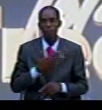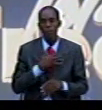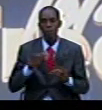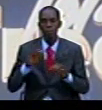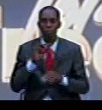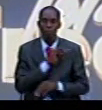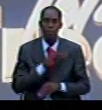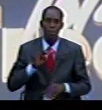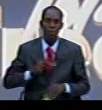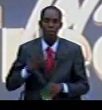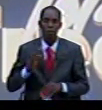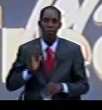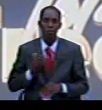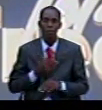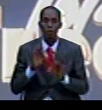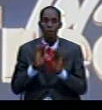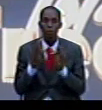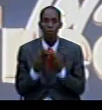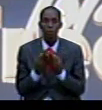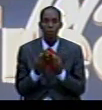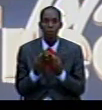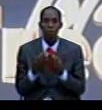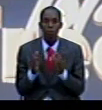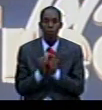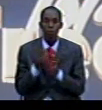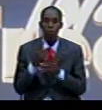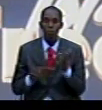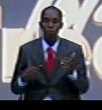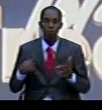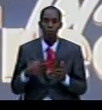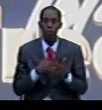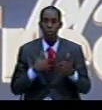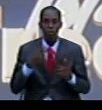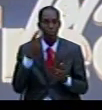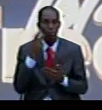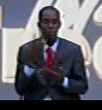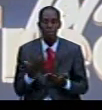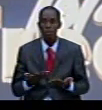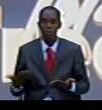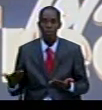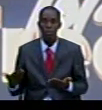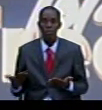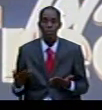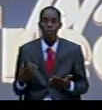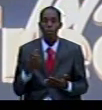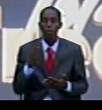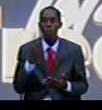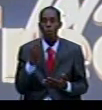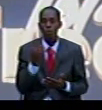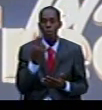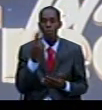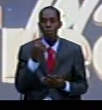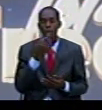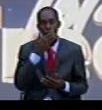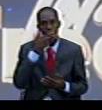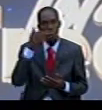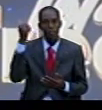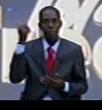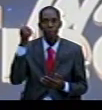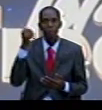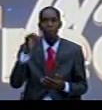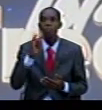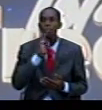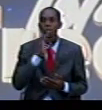But with what we've seen here in terms of the setup, only the best is good for the